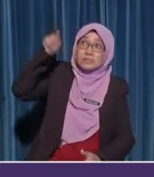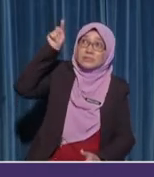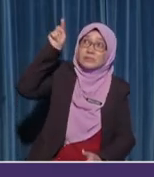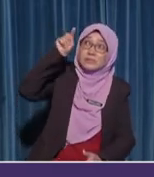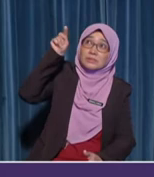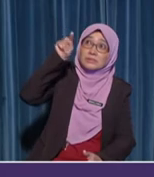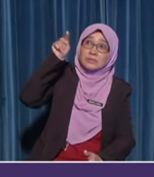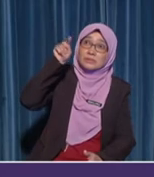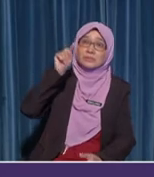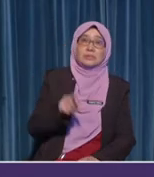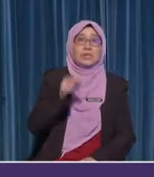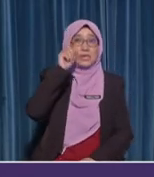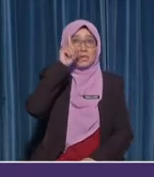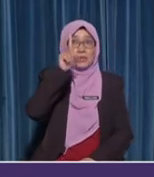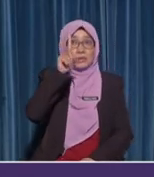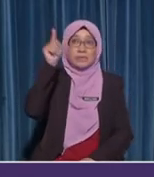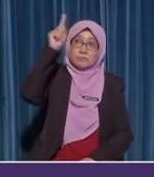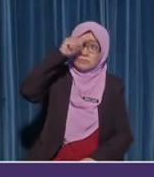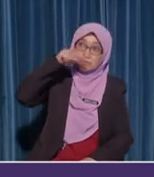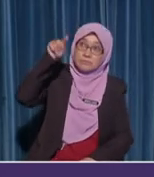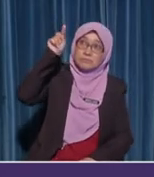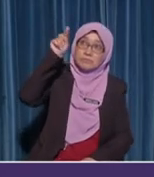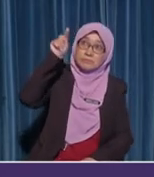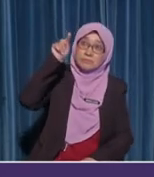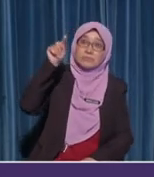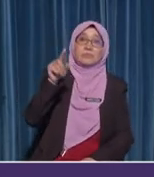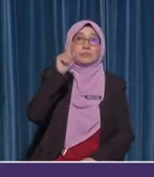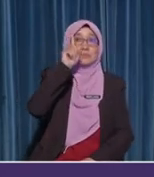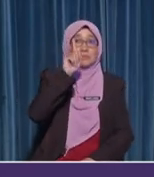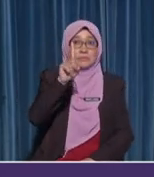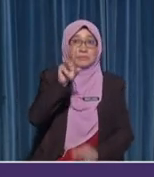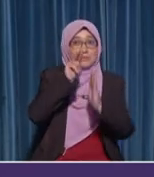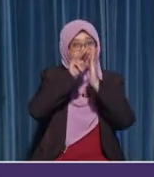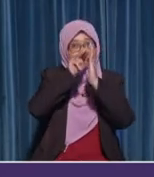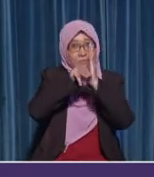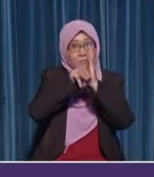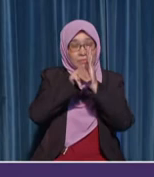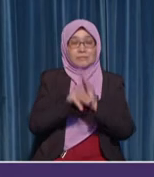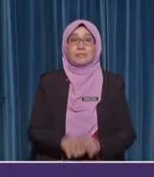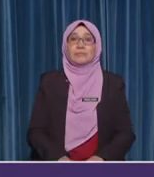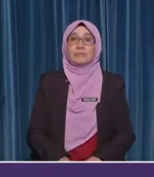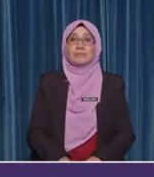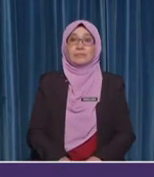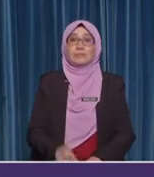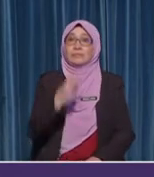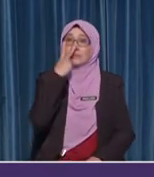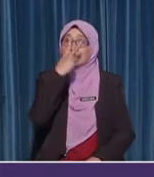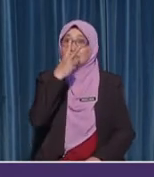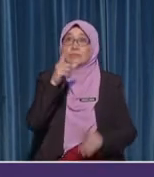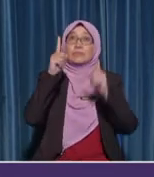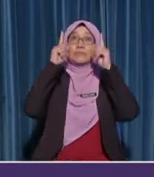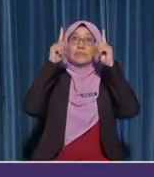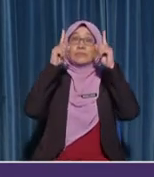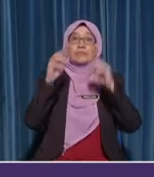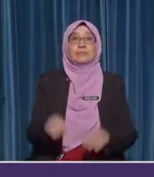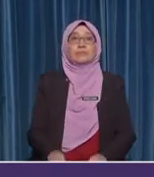graduation is 1 minute. Look at this slide. How many